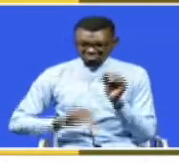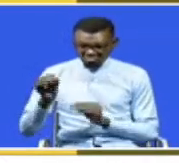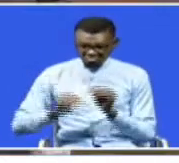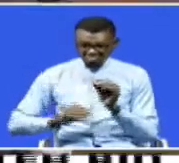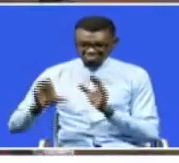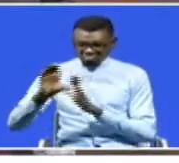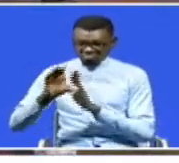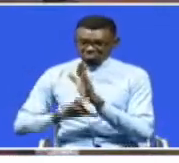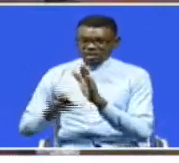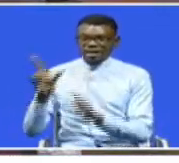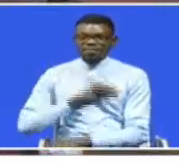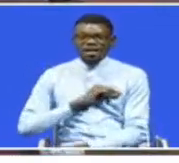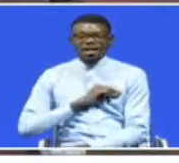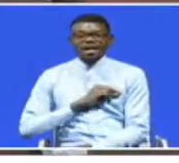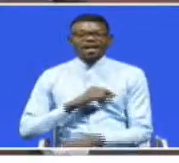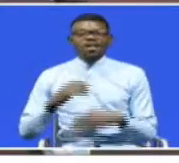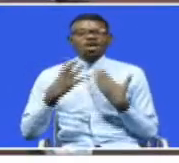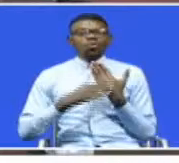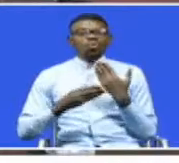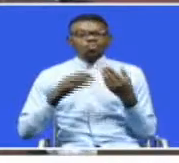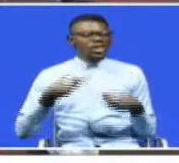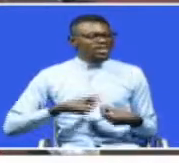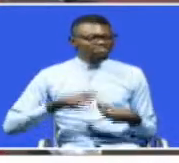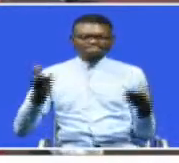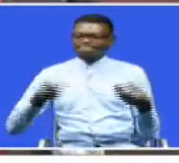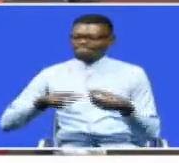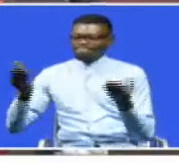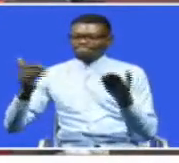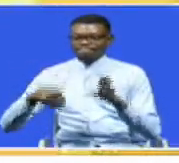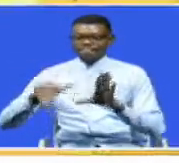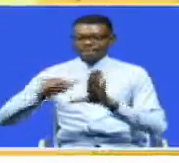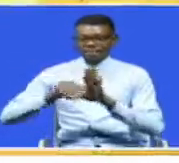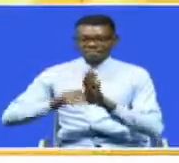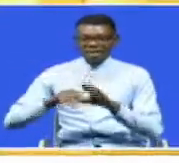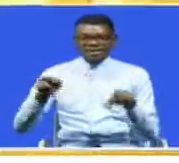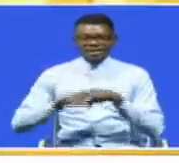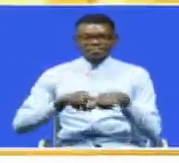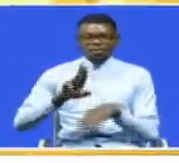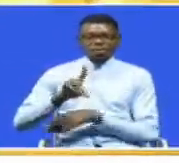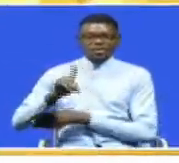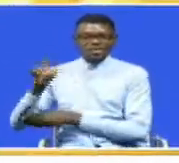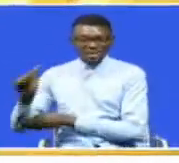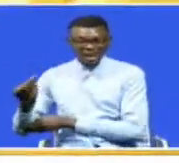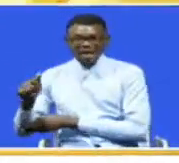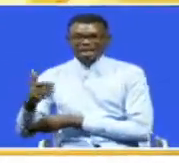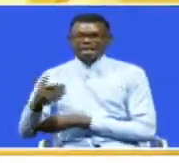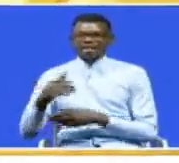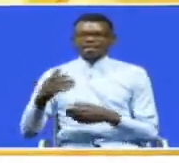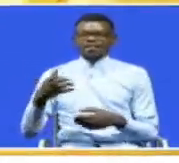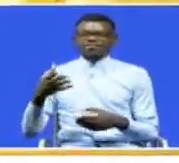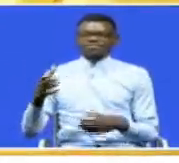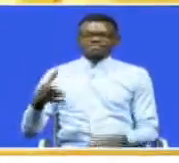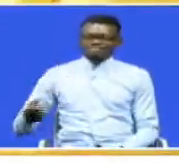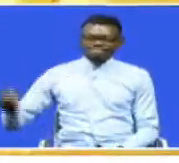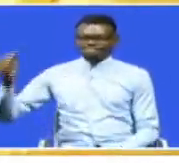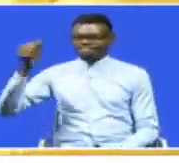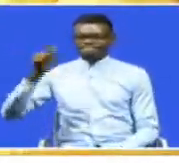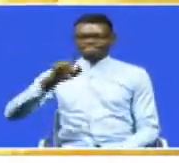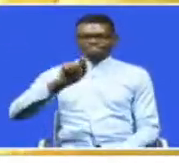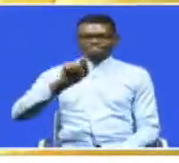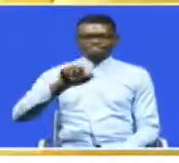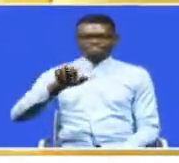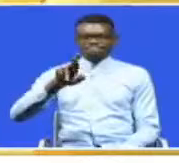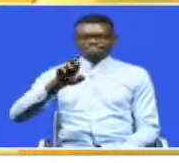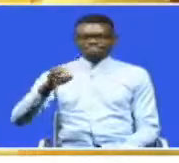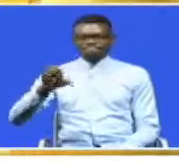constitution, and with copies being distributed to members. This as UDA unveiled Teresa Bititu Oro to fly